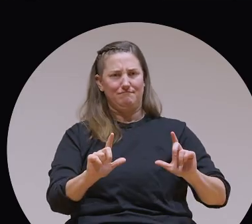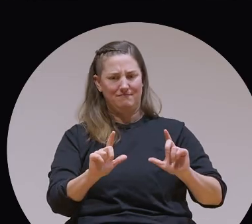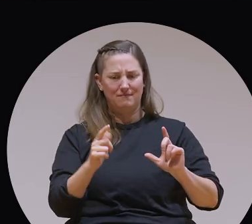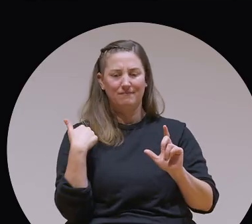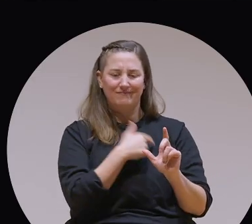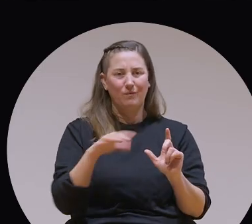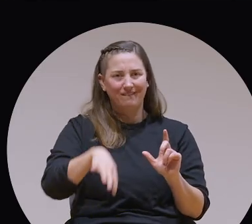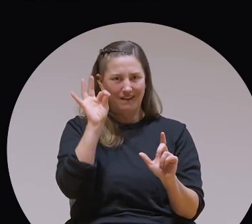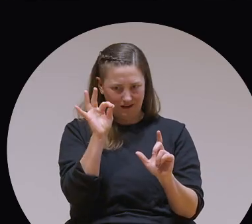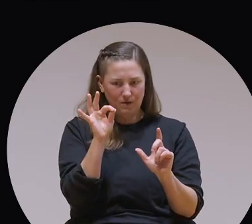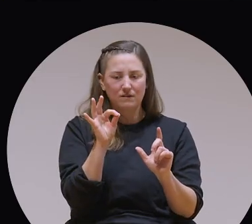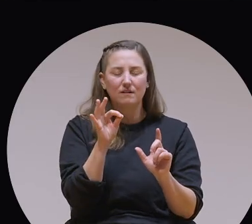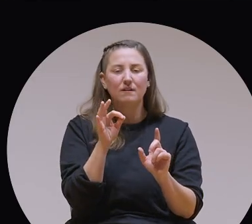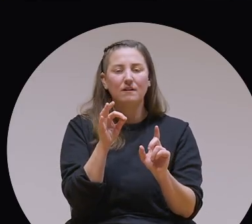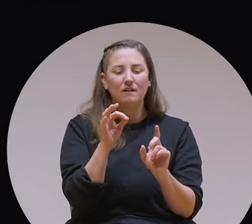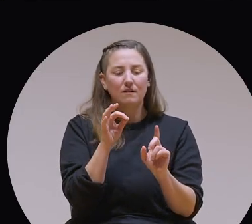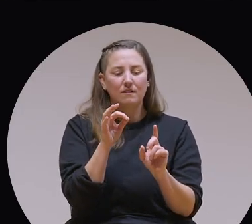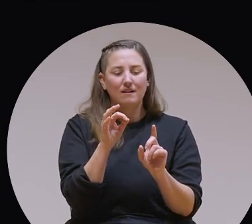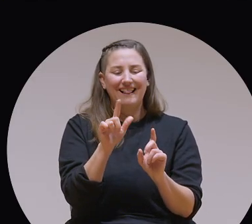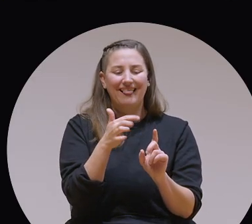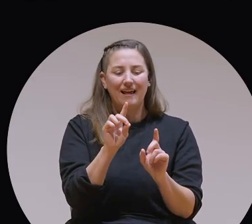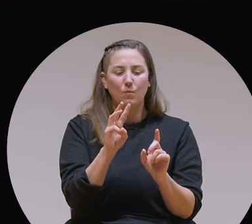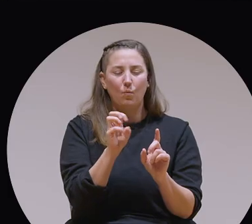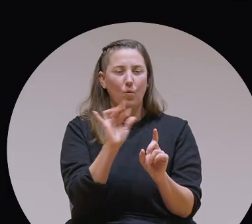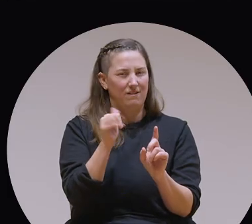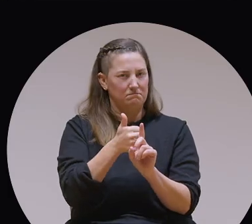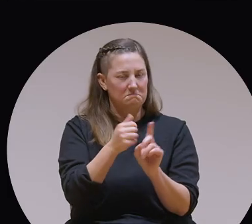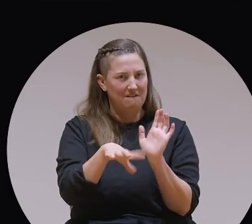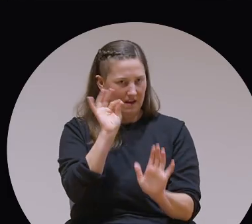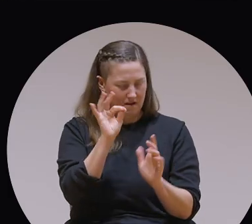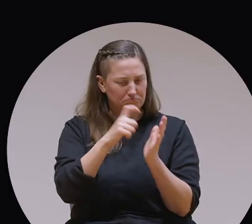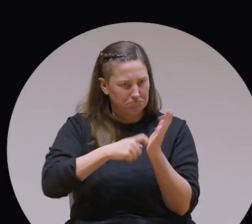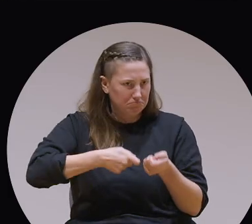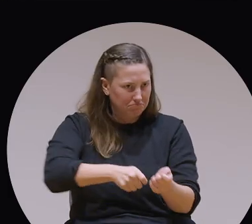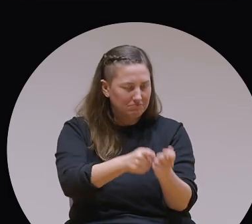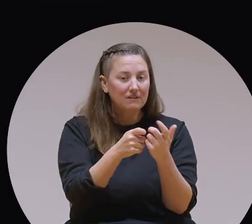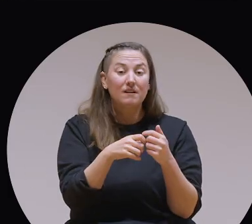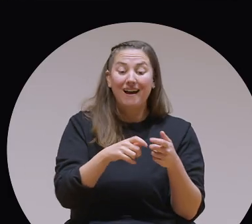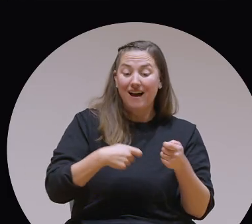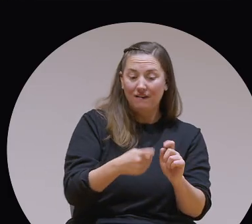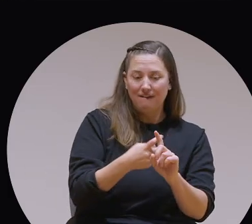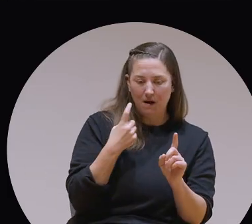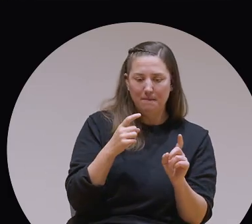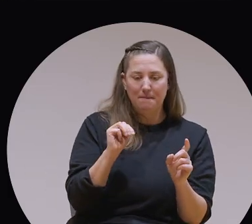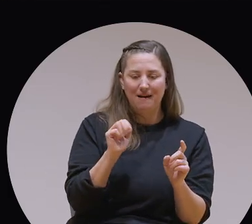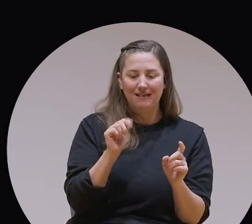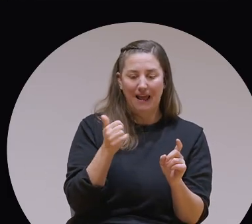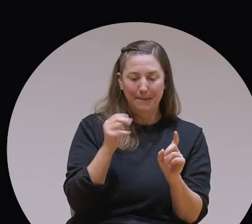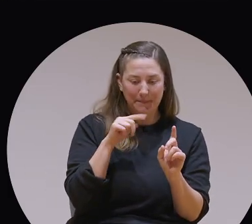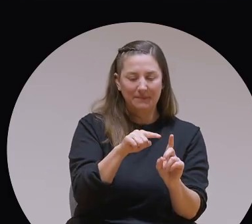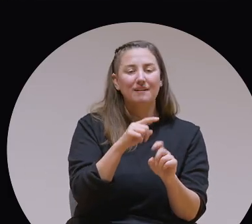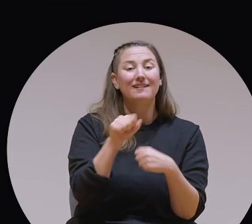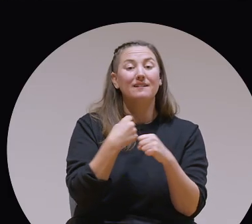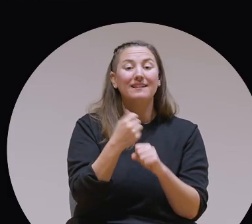discovered by Leonard Woolley and was then excavated by Max Mallowan